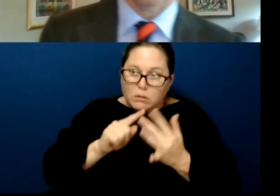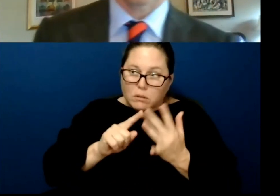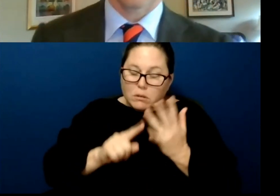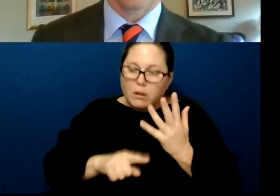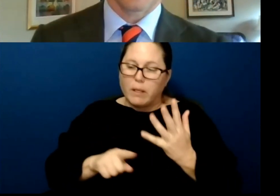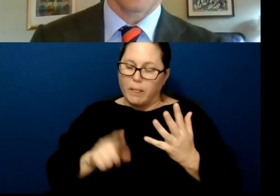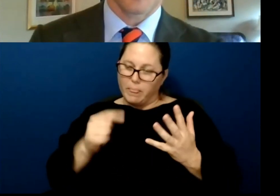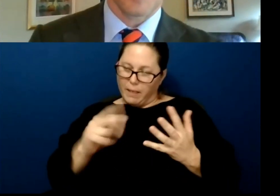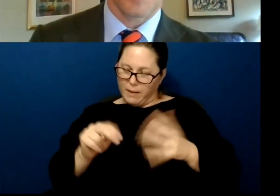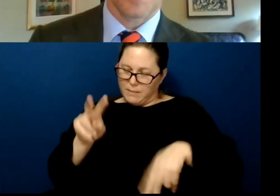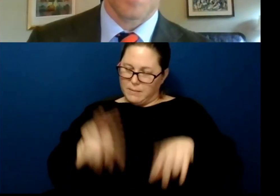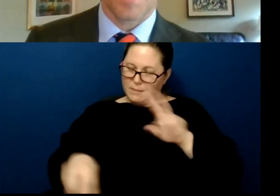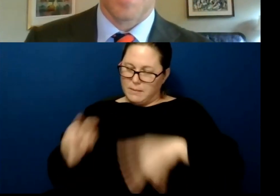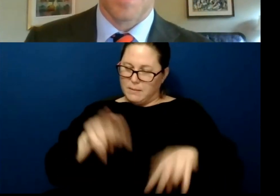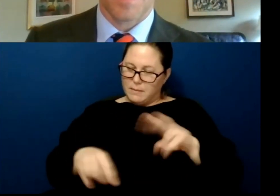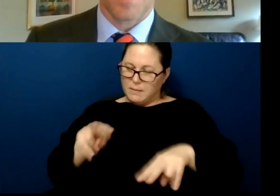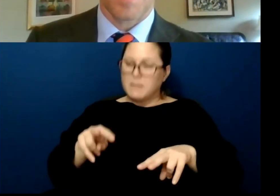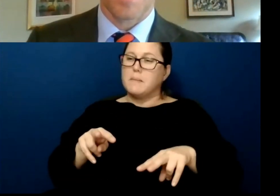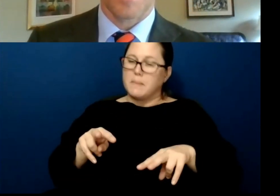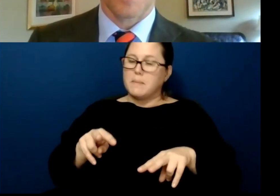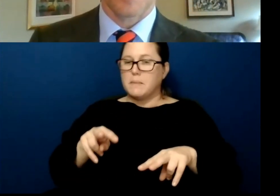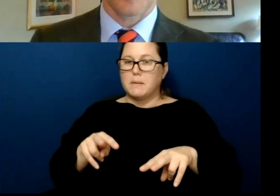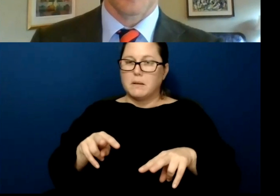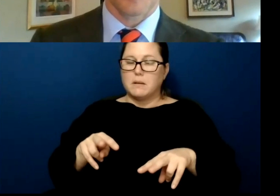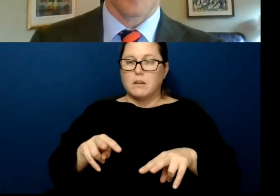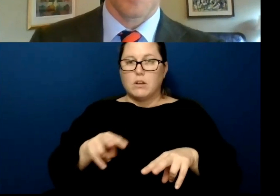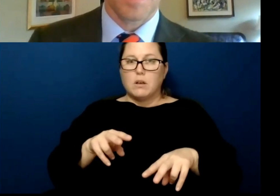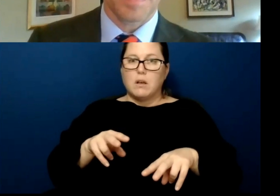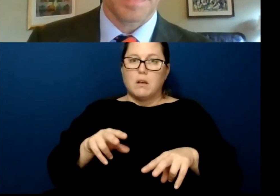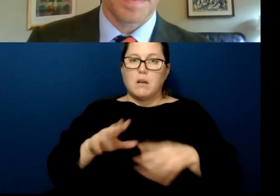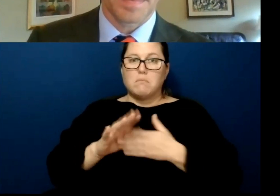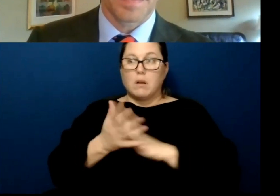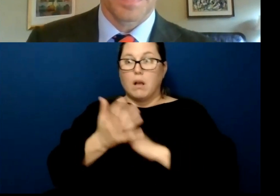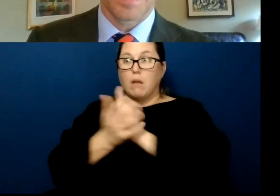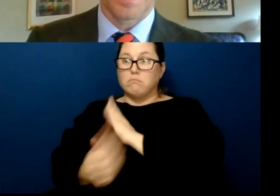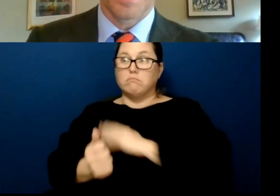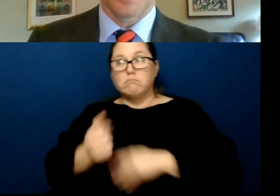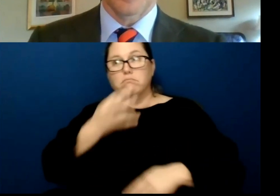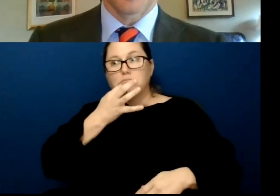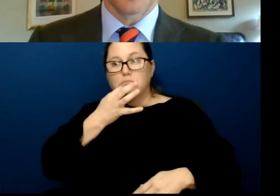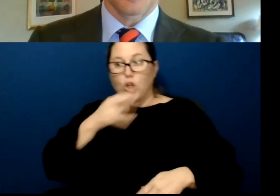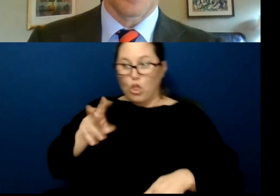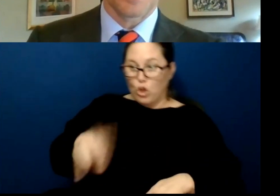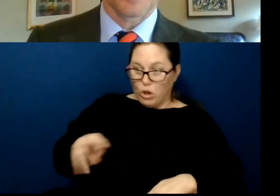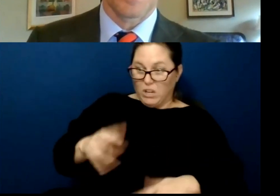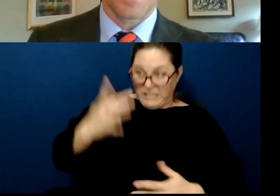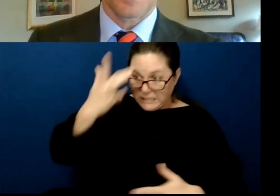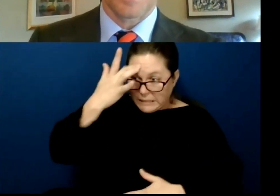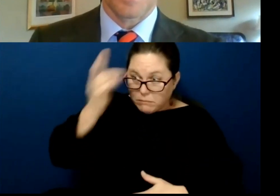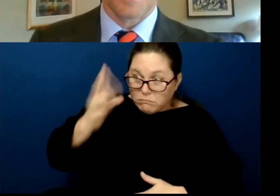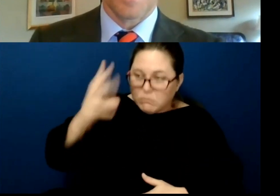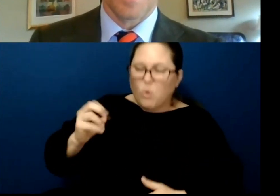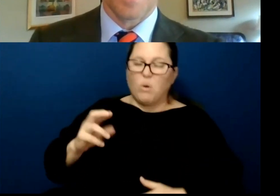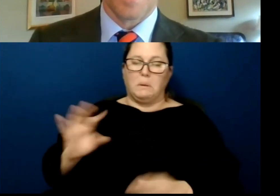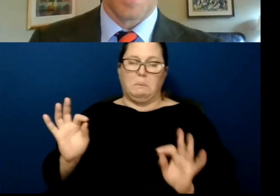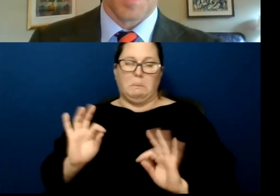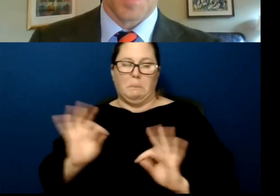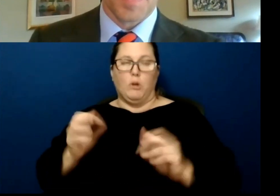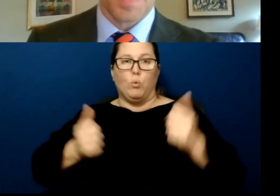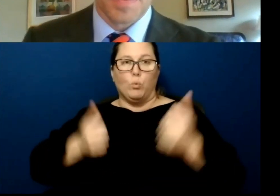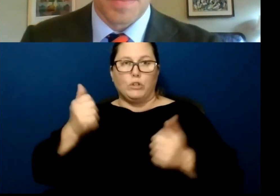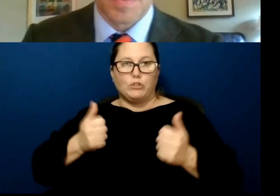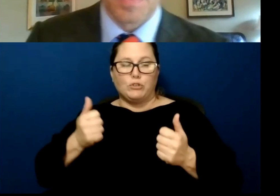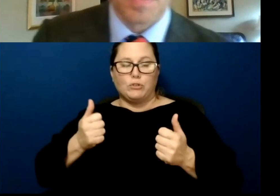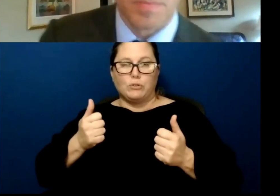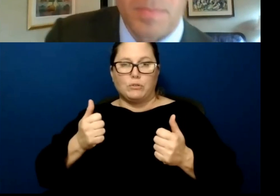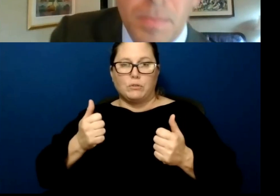kind of do a once over, and you get really good at looking at people and saying, are they sick or are they not sick? And then you take that information,